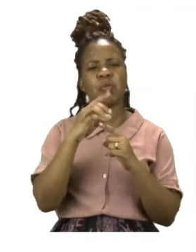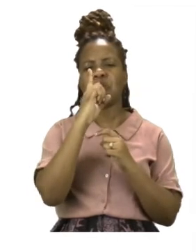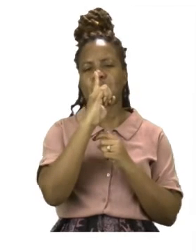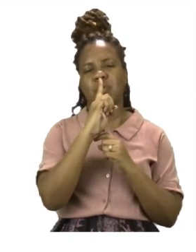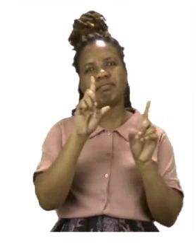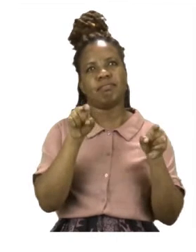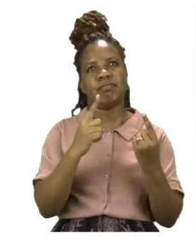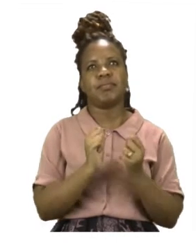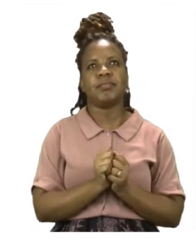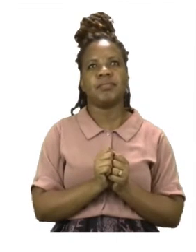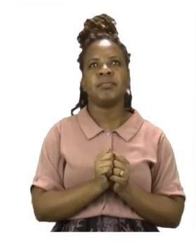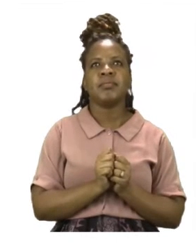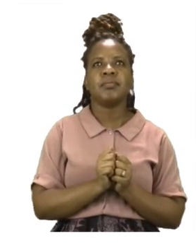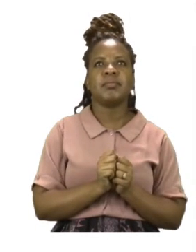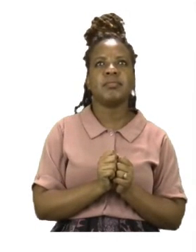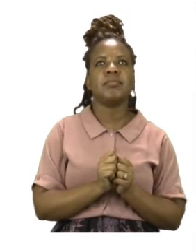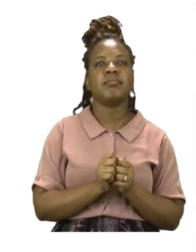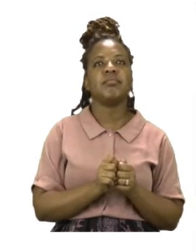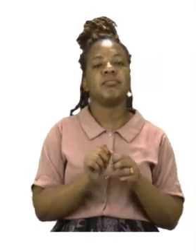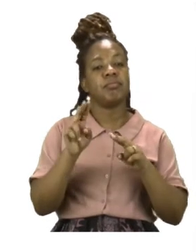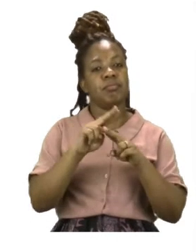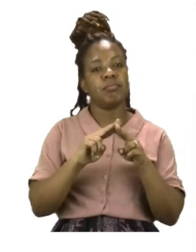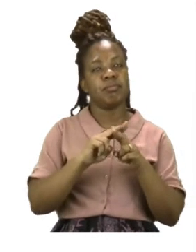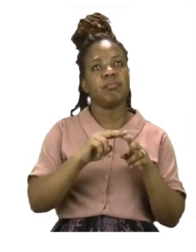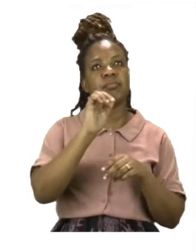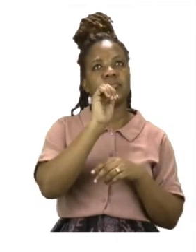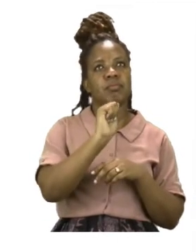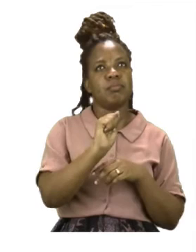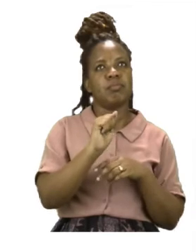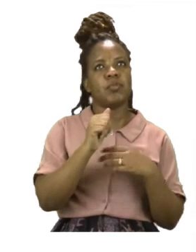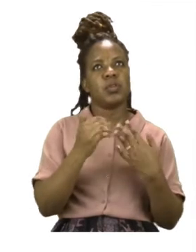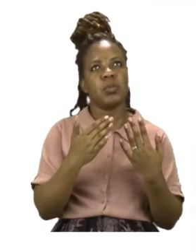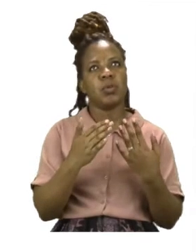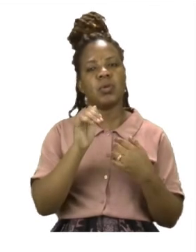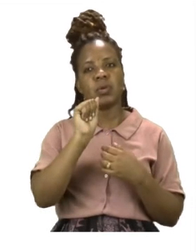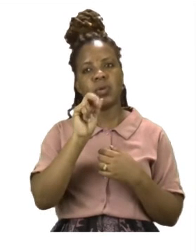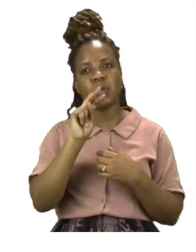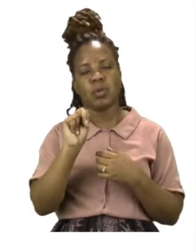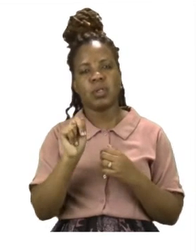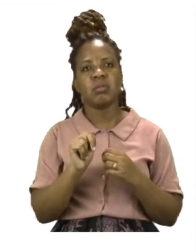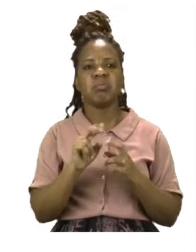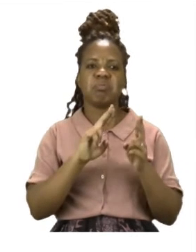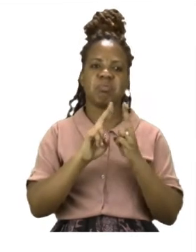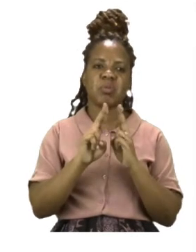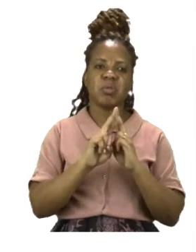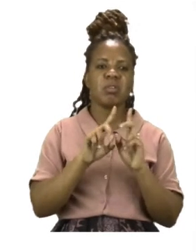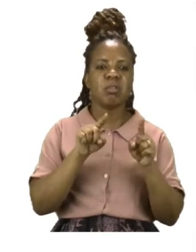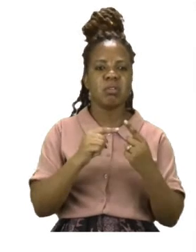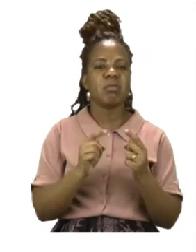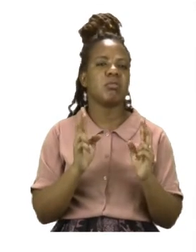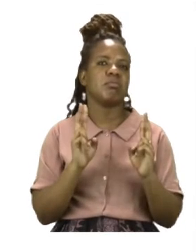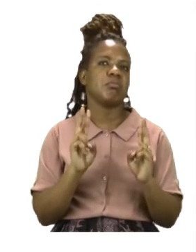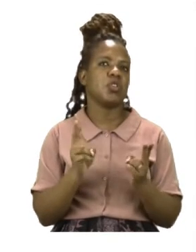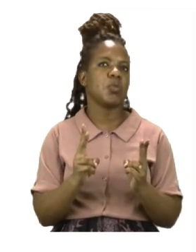we use a or an, we are talking about things in general. It can be